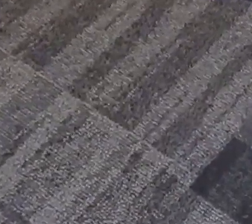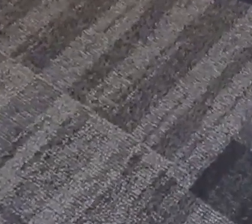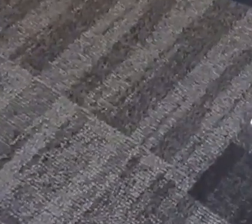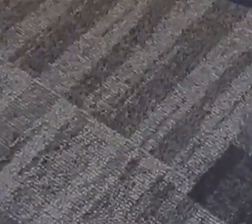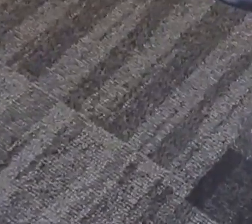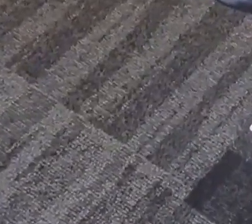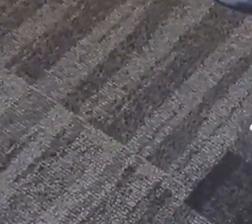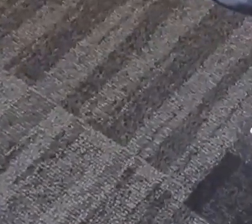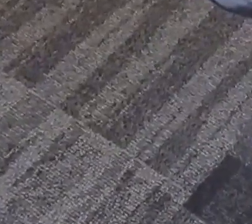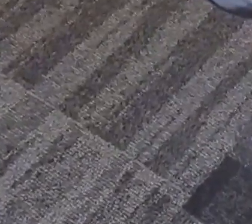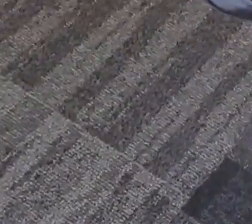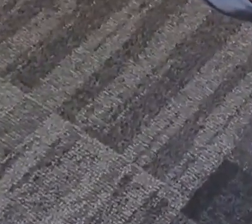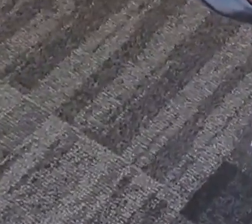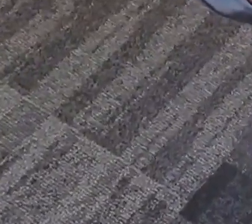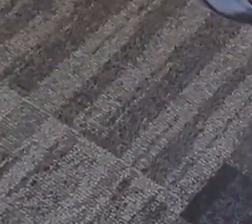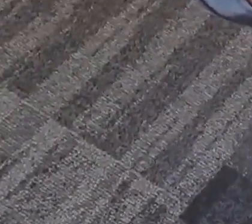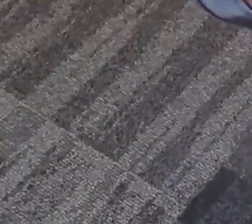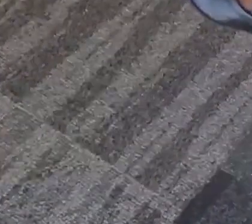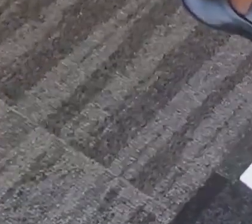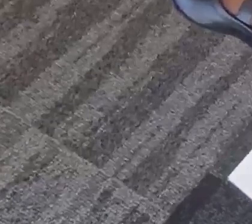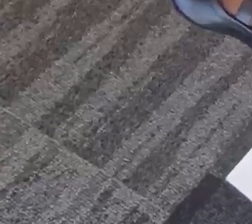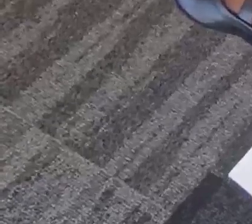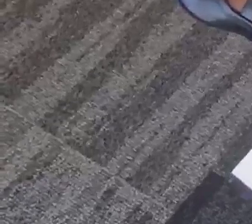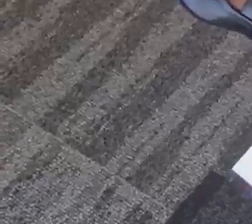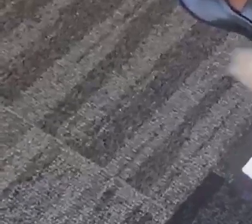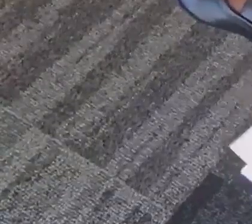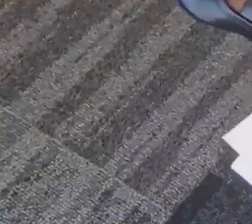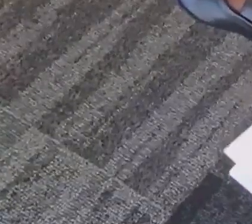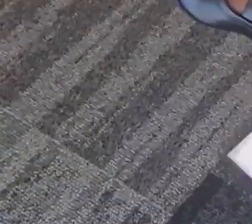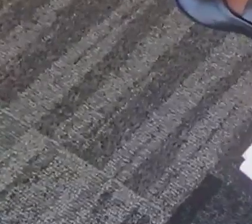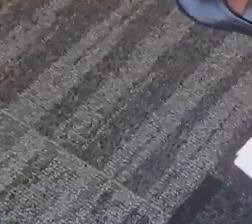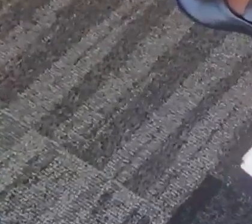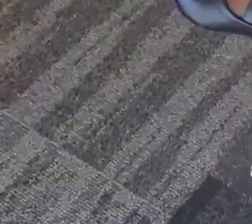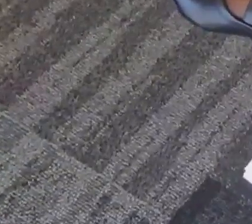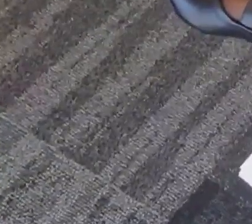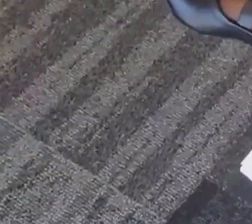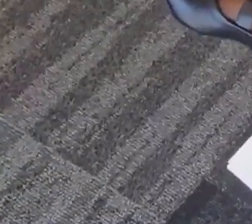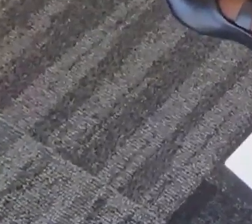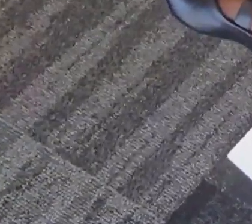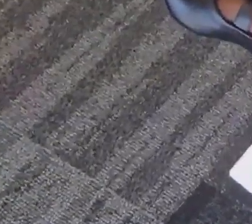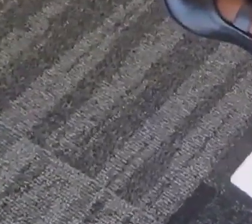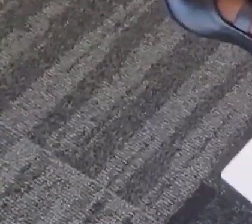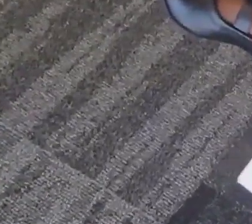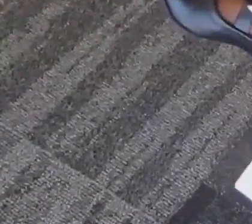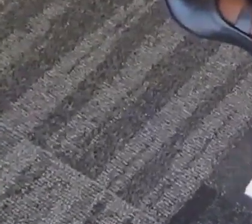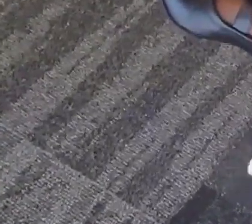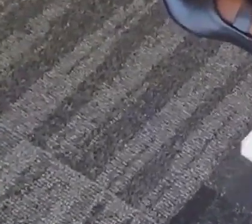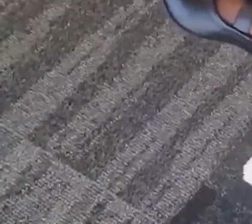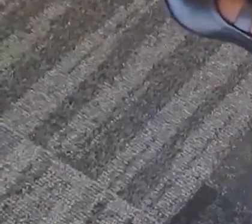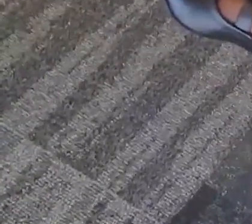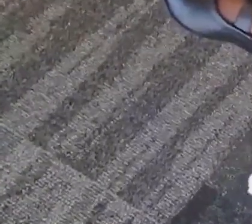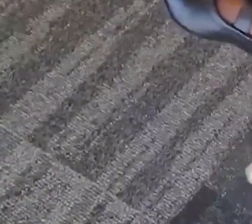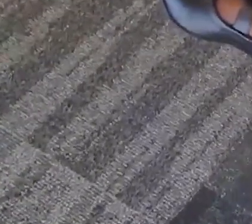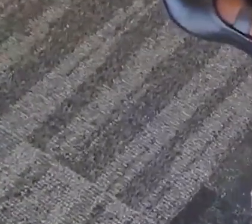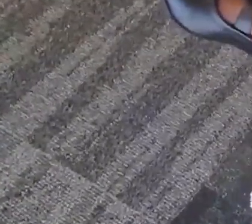strong, you are brilliant and one of a kind. You are important. For all my